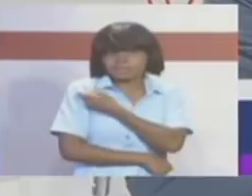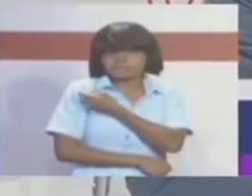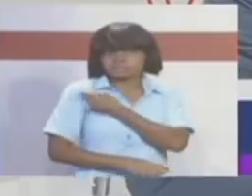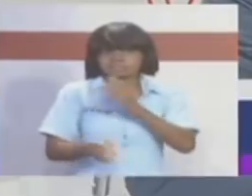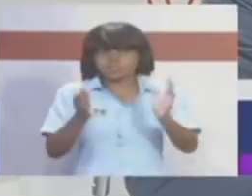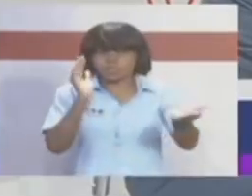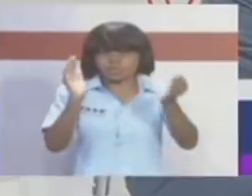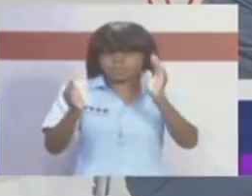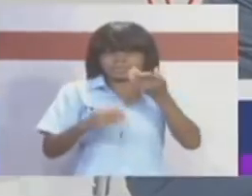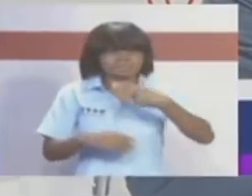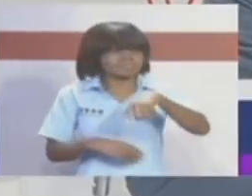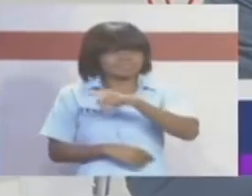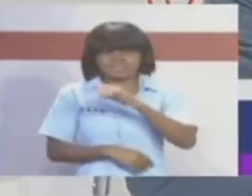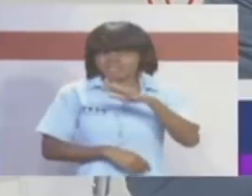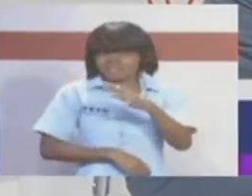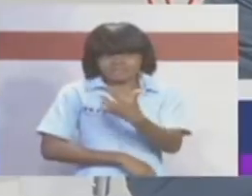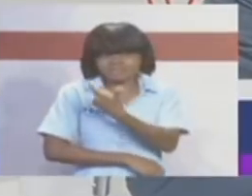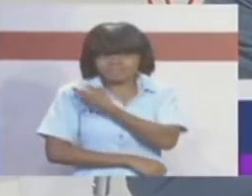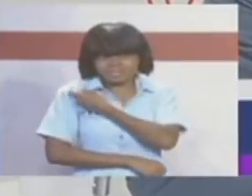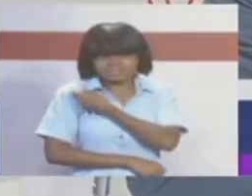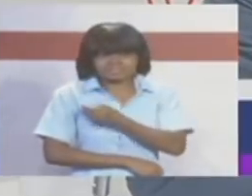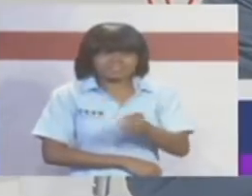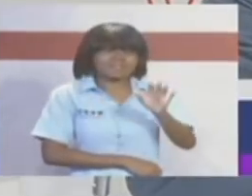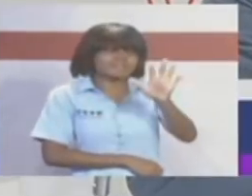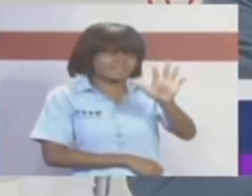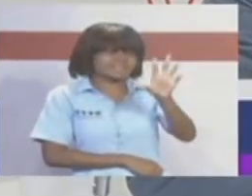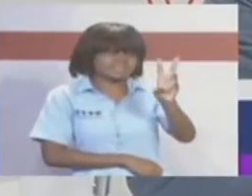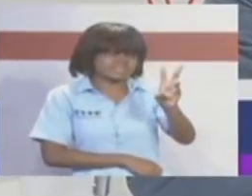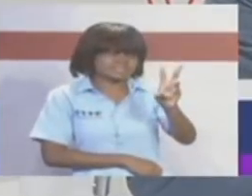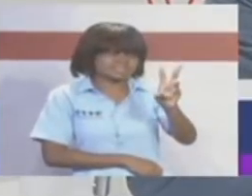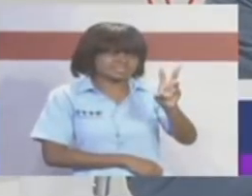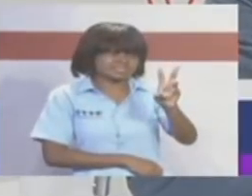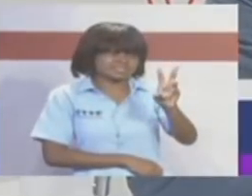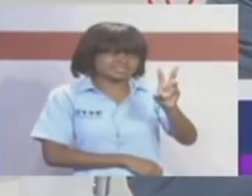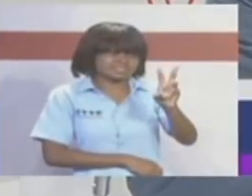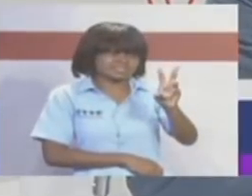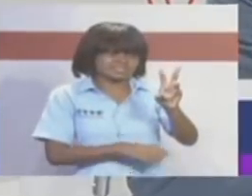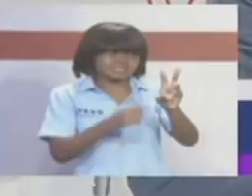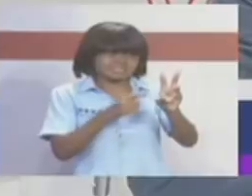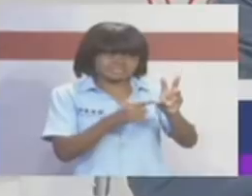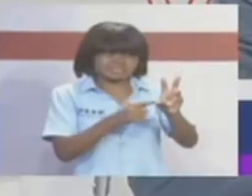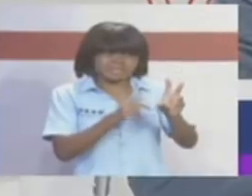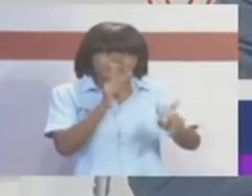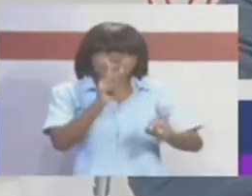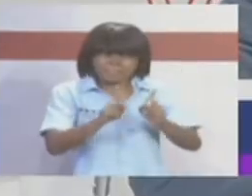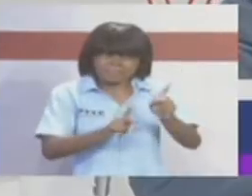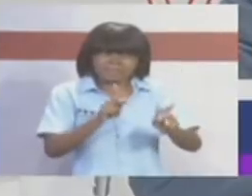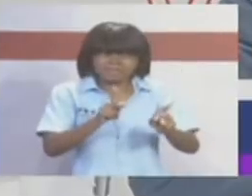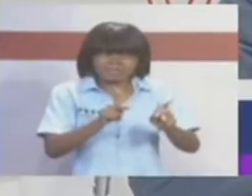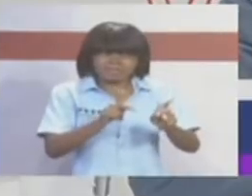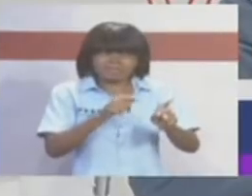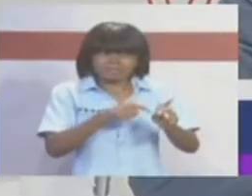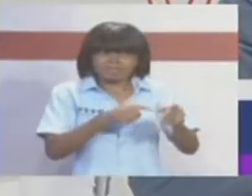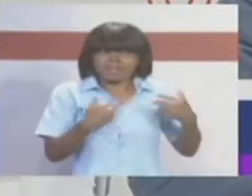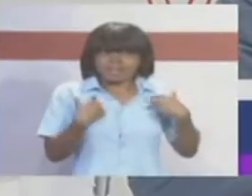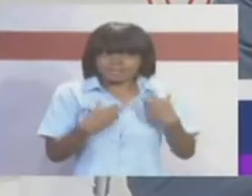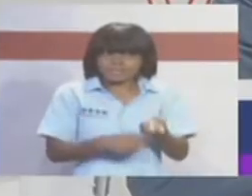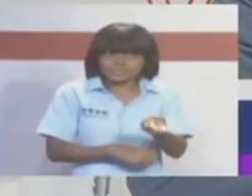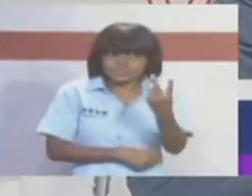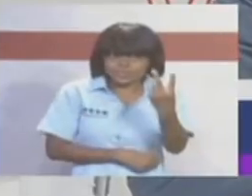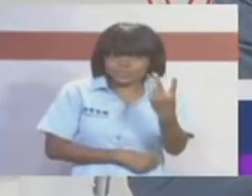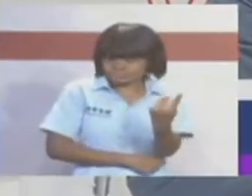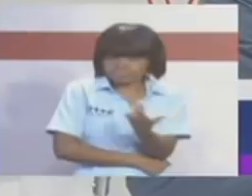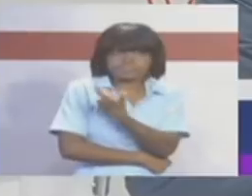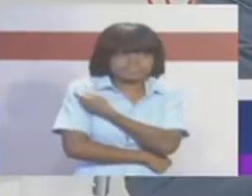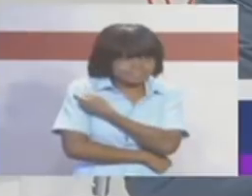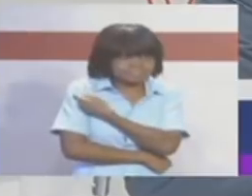noted is that 56 of those, which is about 3.8%, would have been individuals who had 2 doses of a vaccine on